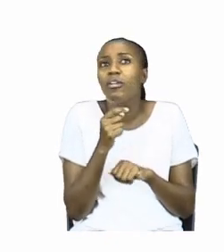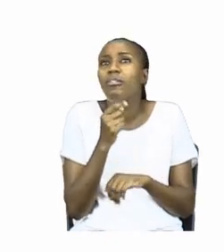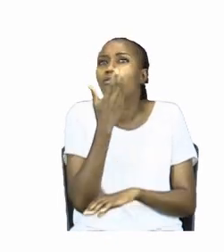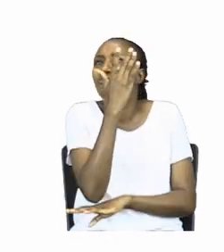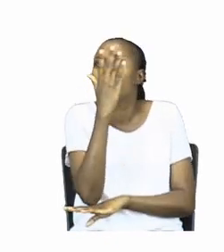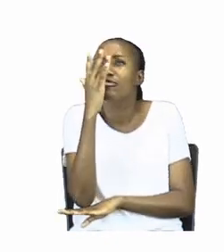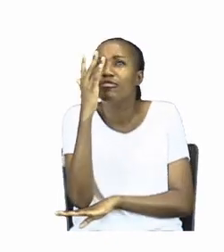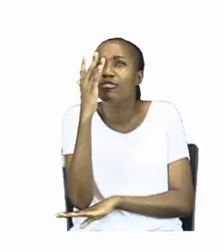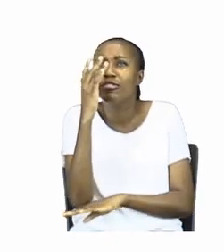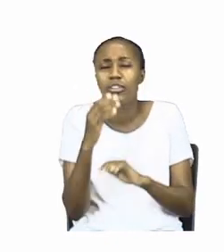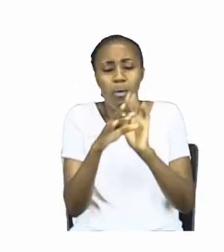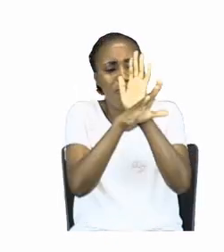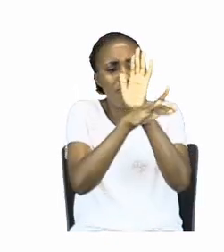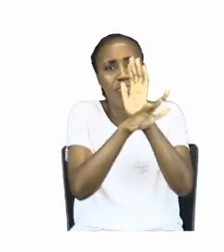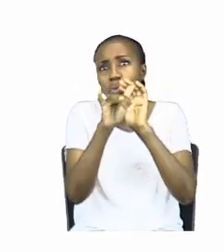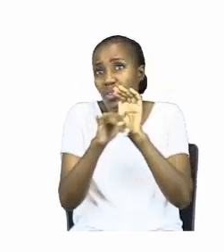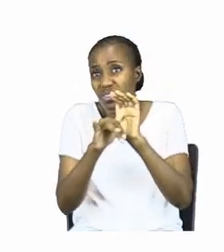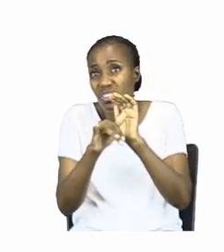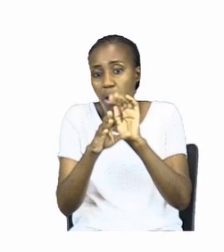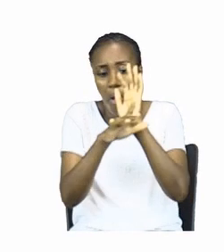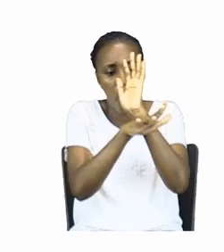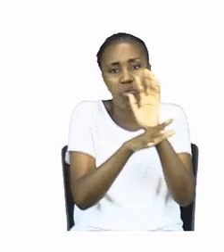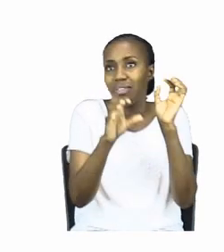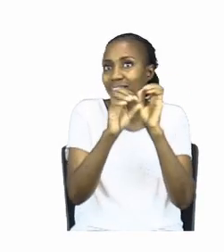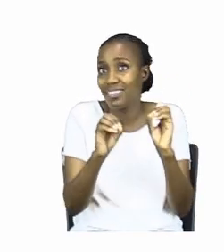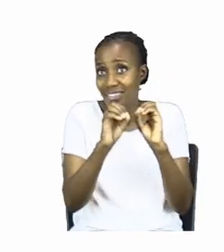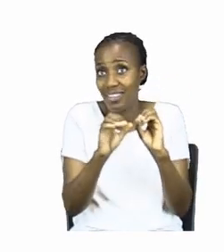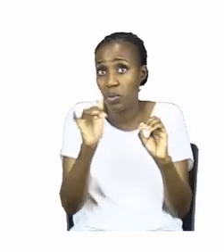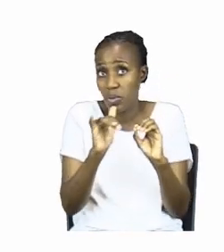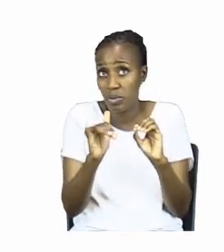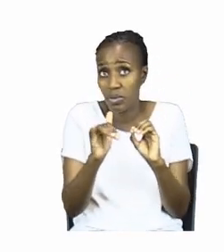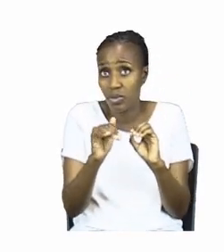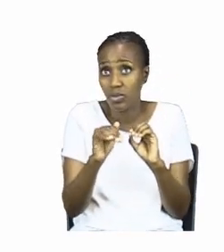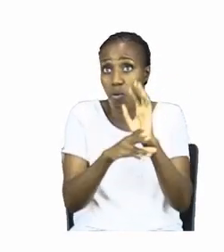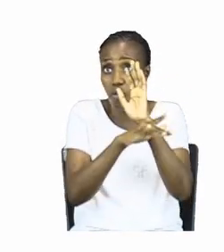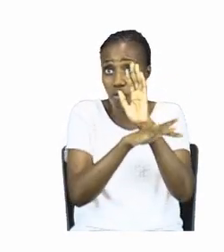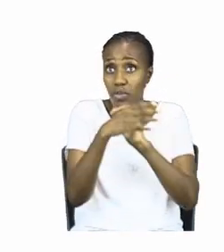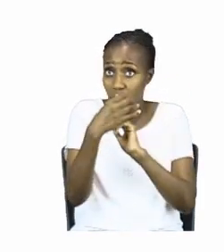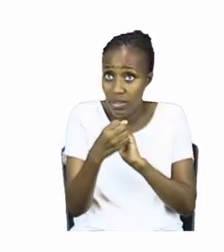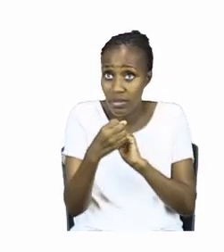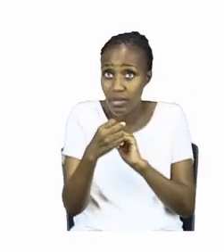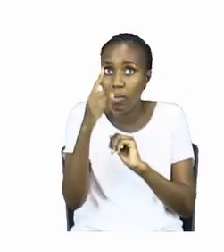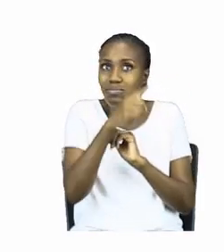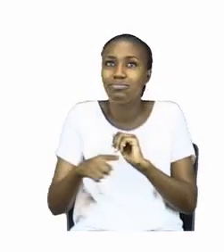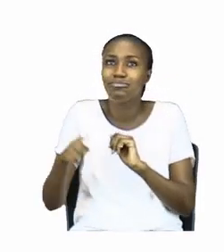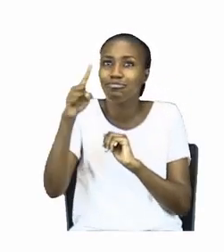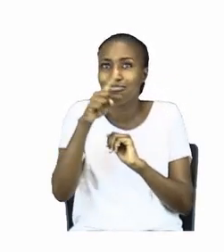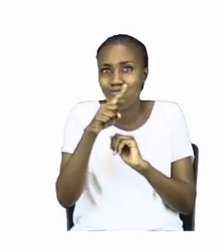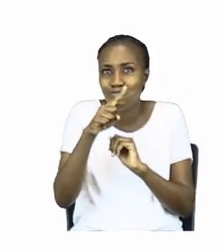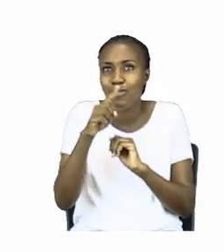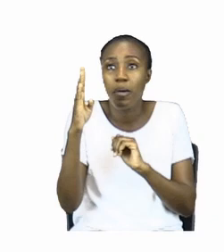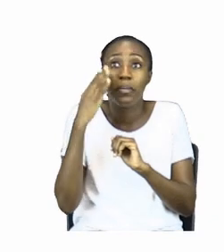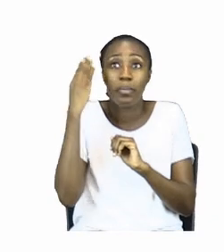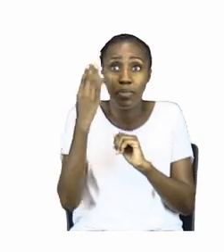then you must try and find the picture of the tree which is just used for shade. Now on the board, I have